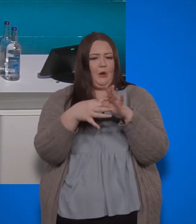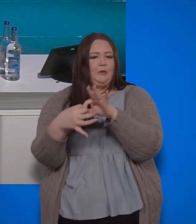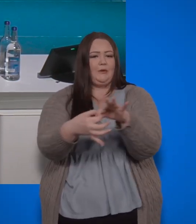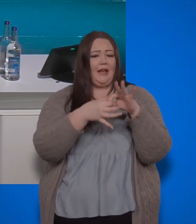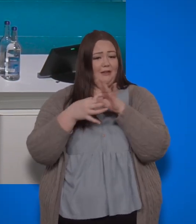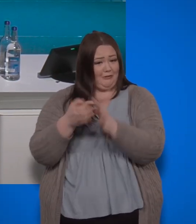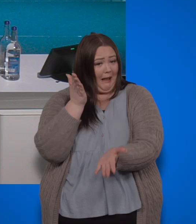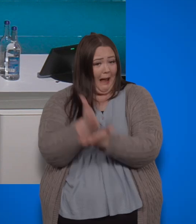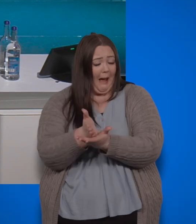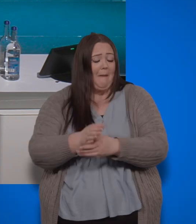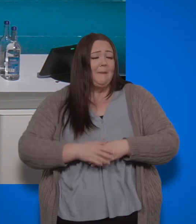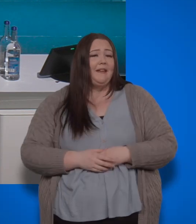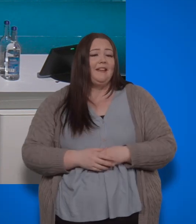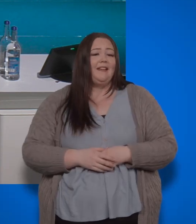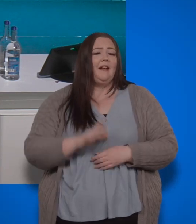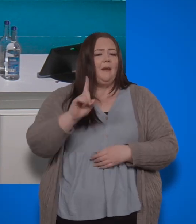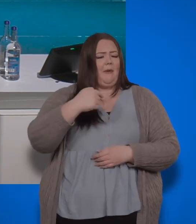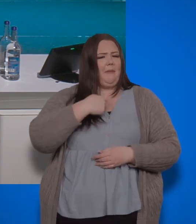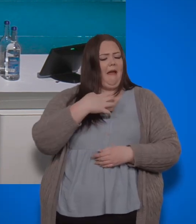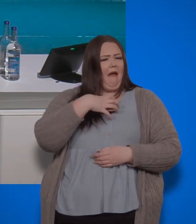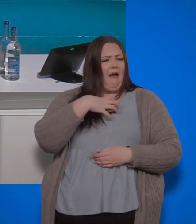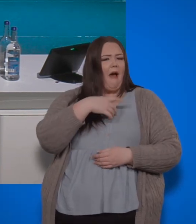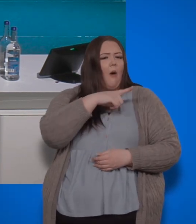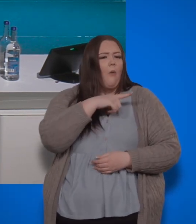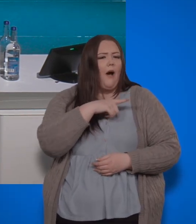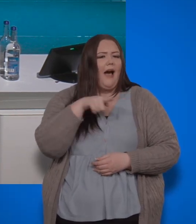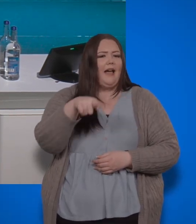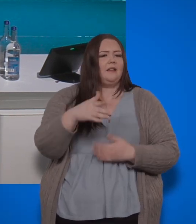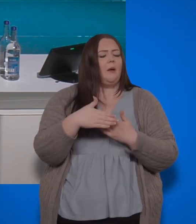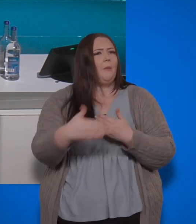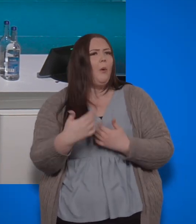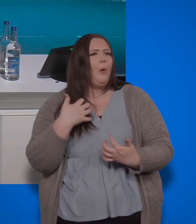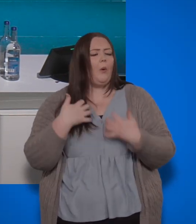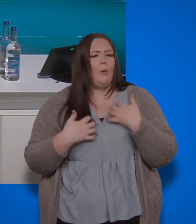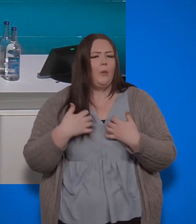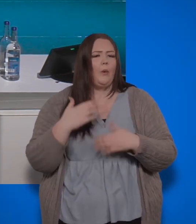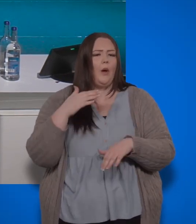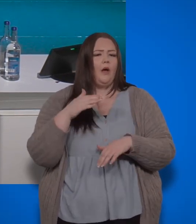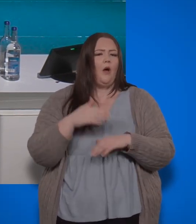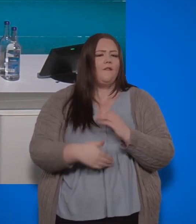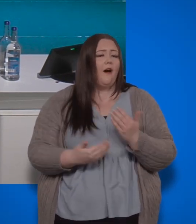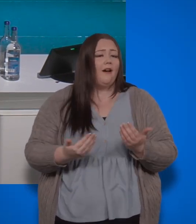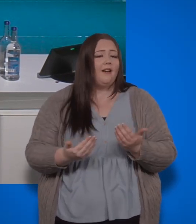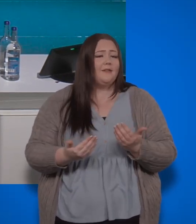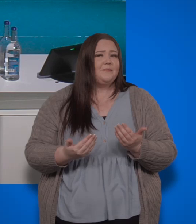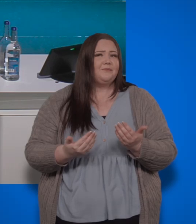and one of the fascinating things is that there's greater interest in